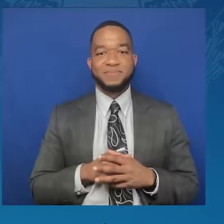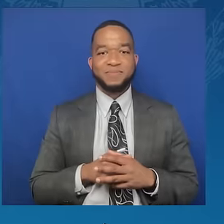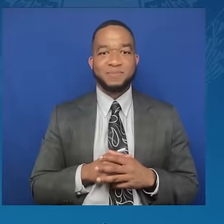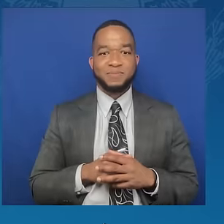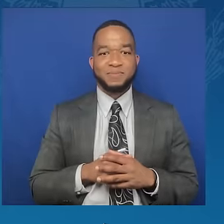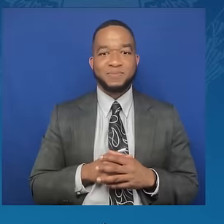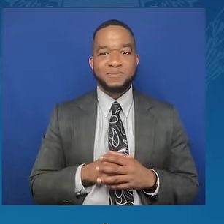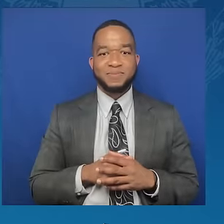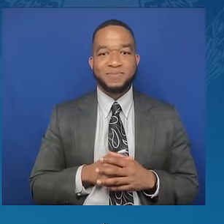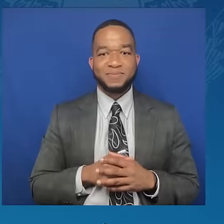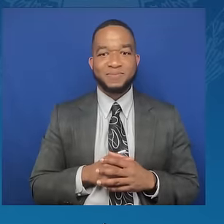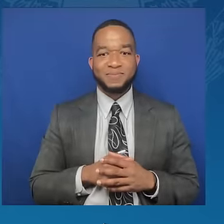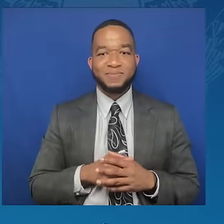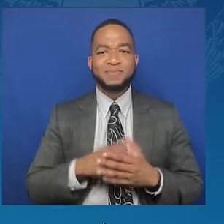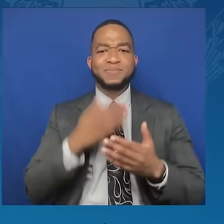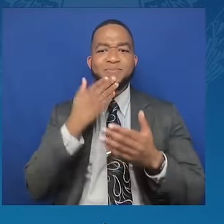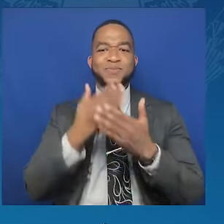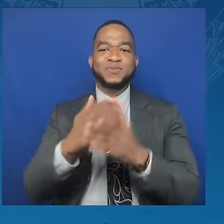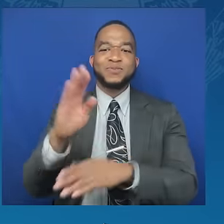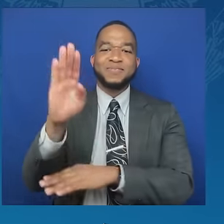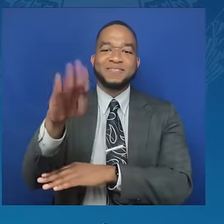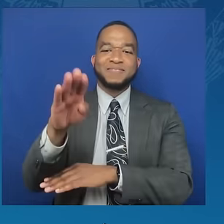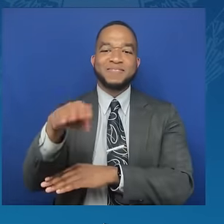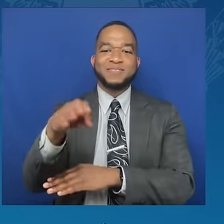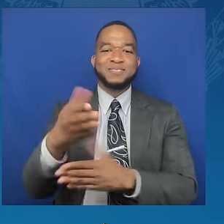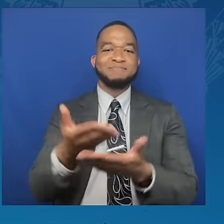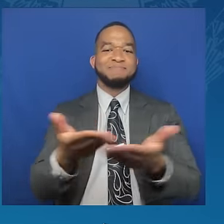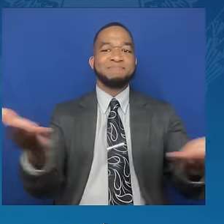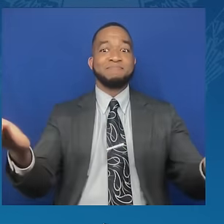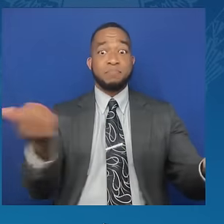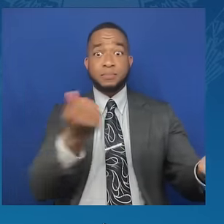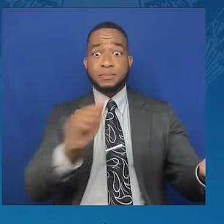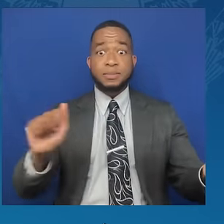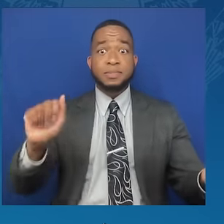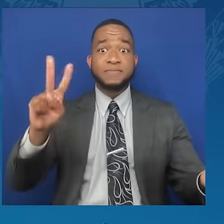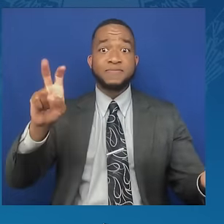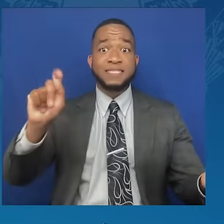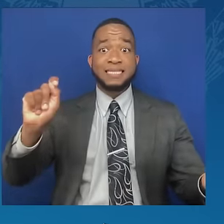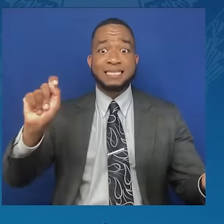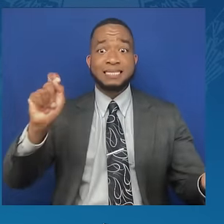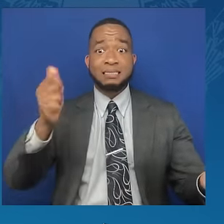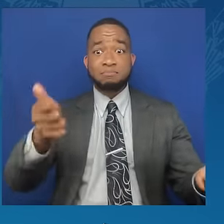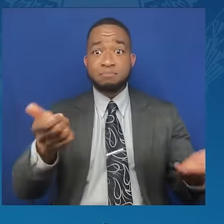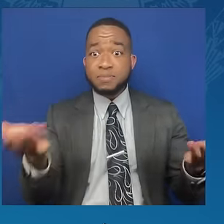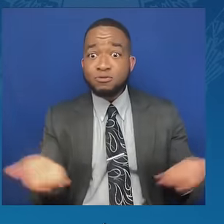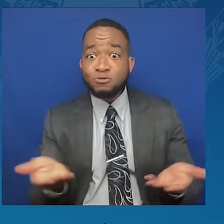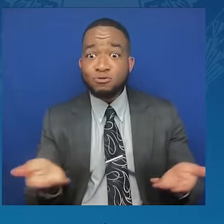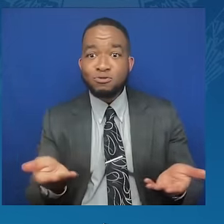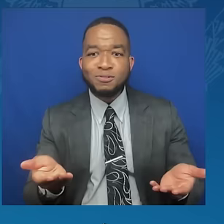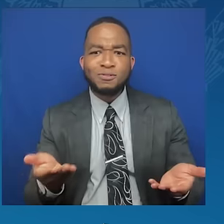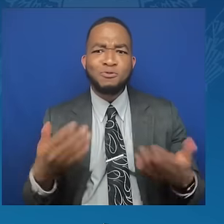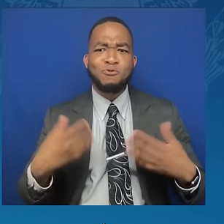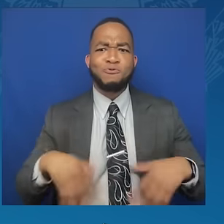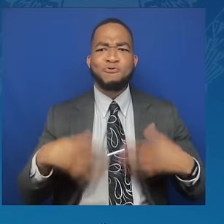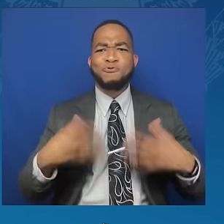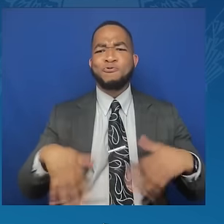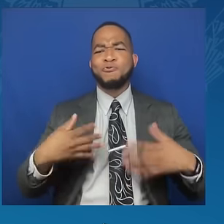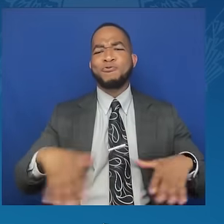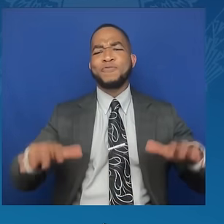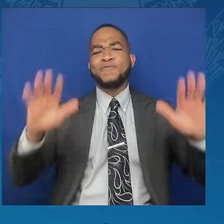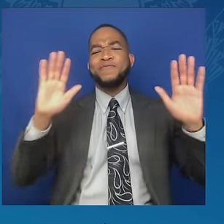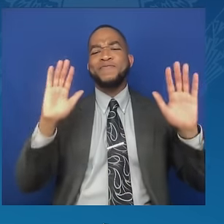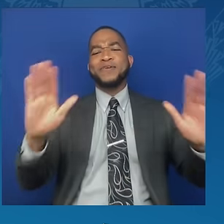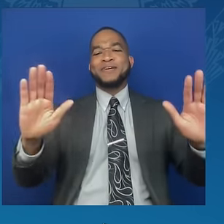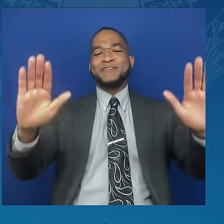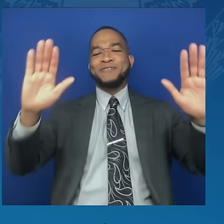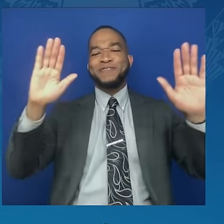Good afternoon. Any veterans here? Huh? Fabulous. Wonderful. It is an honor to be here